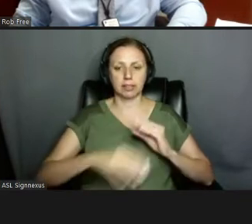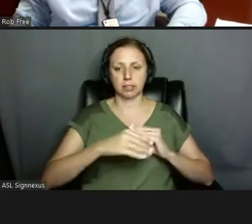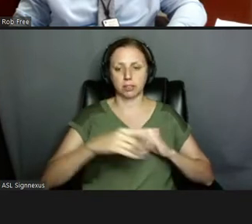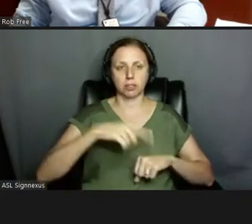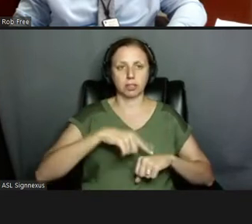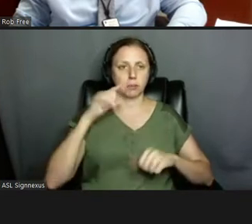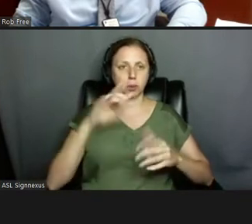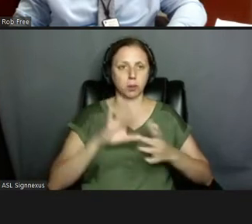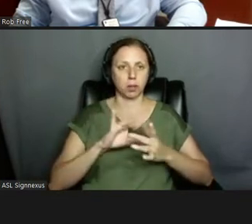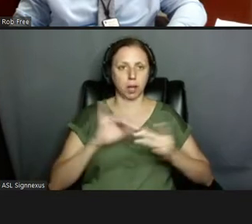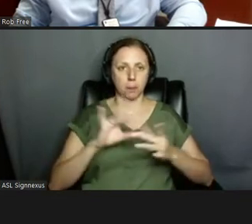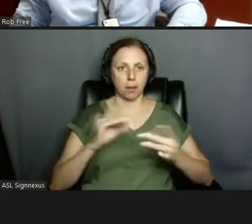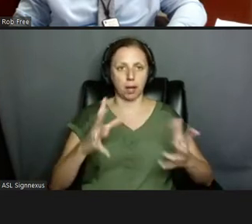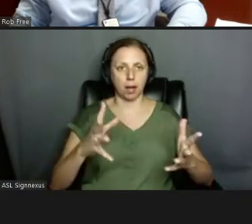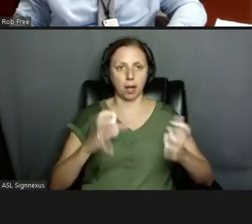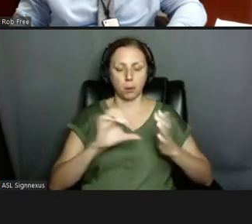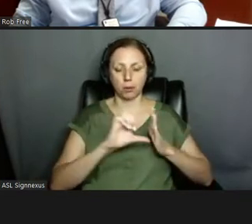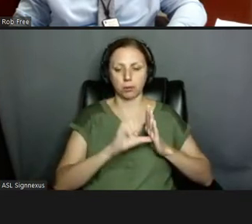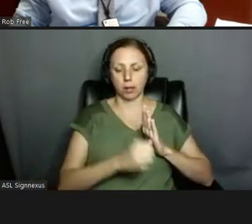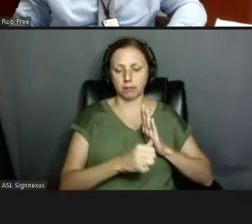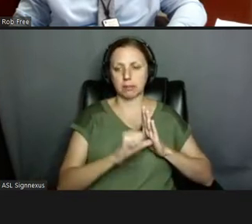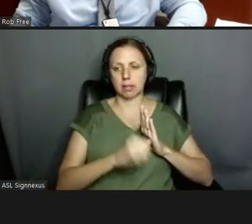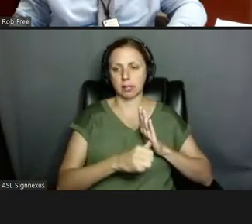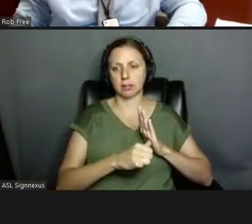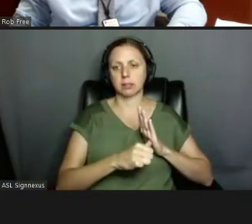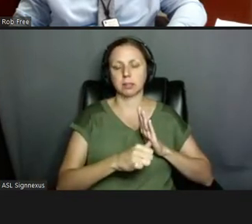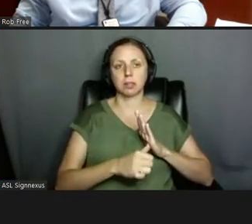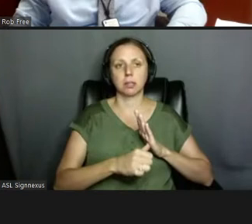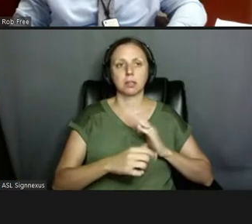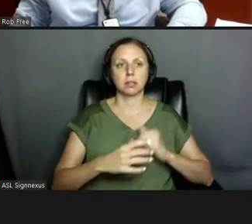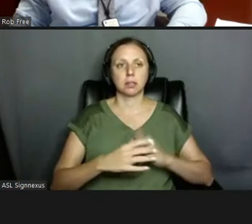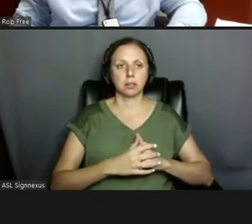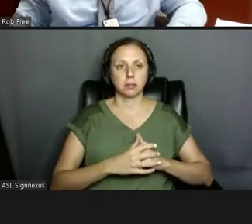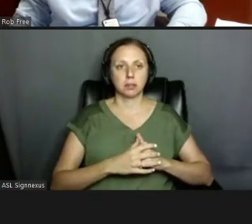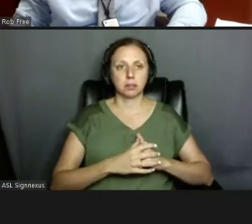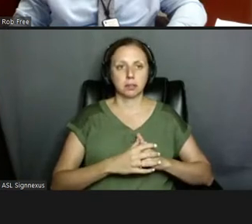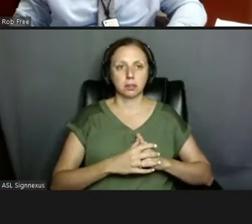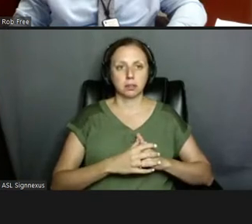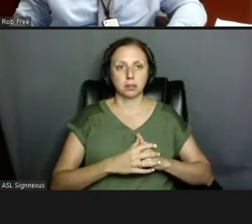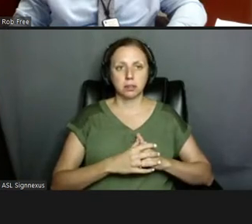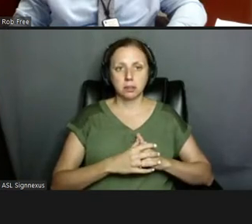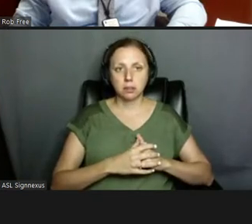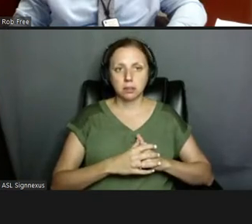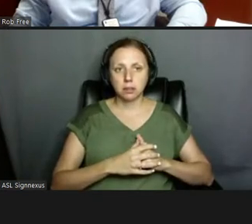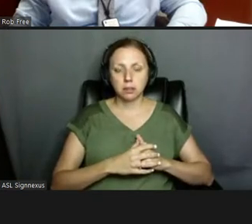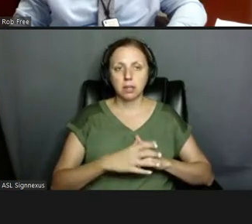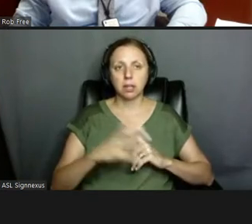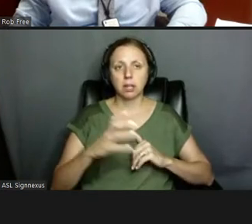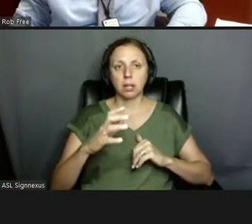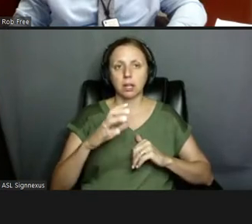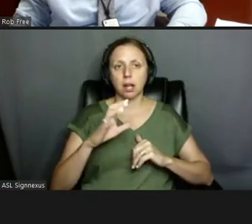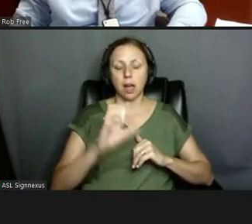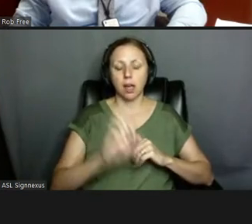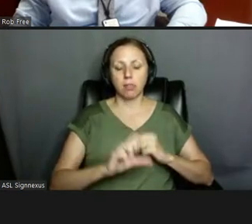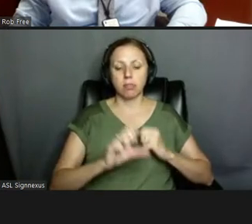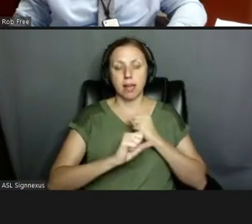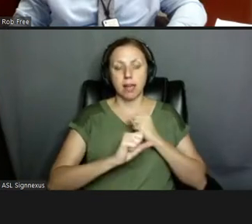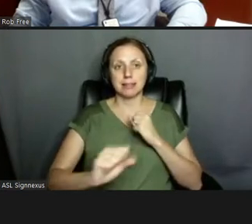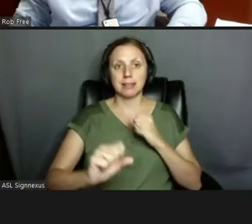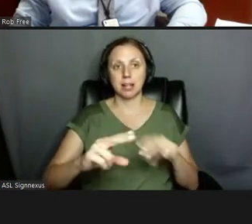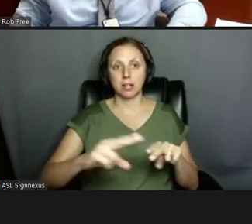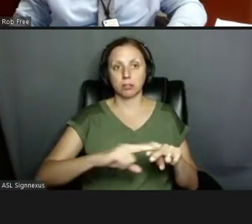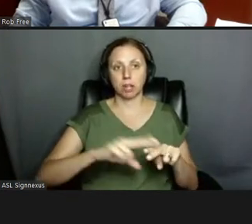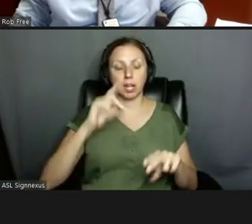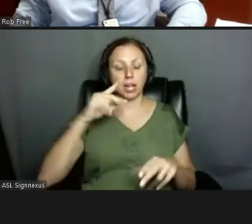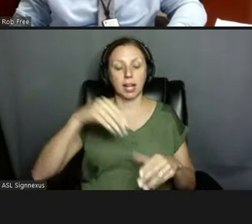comment. I wanted to reiterate, one, the pocket track was extended in Thomaston in order to